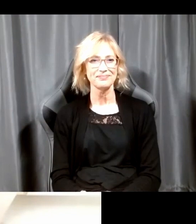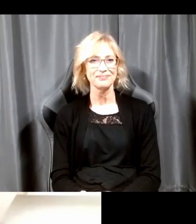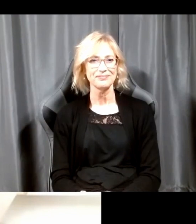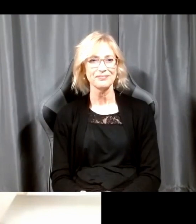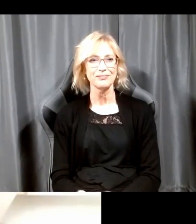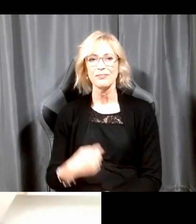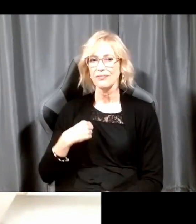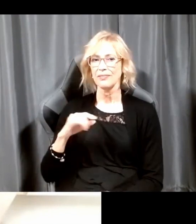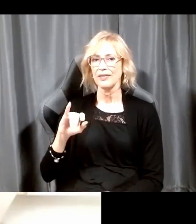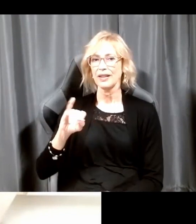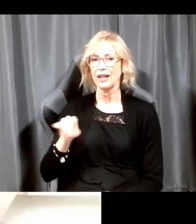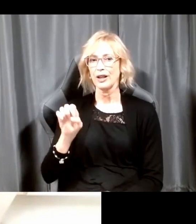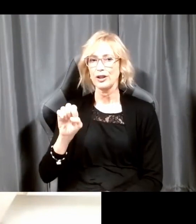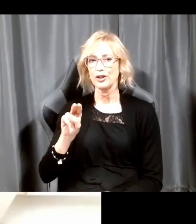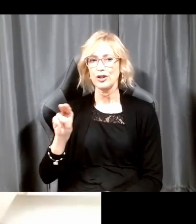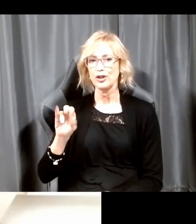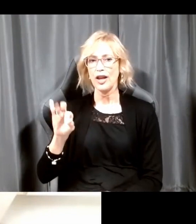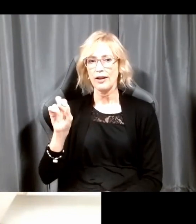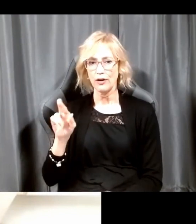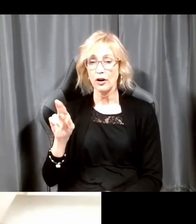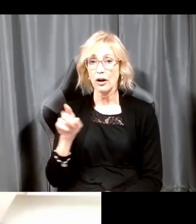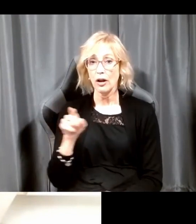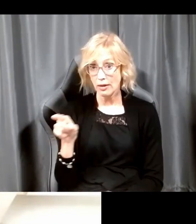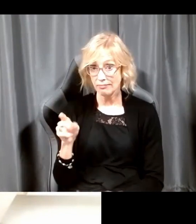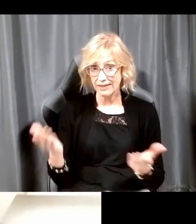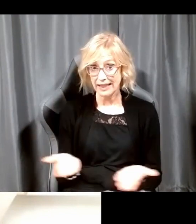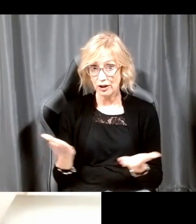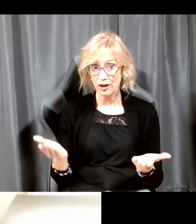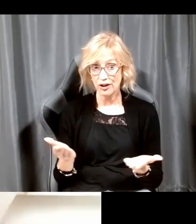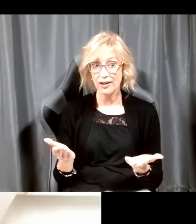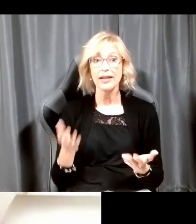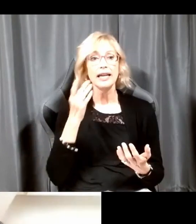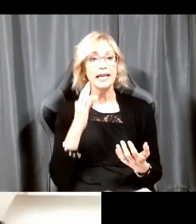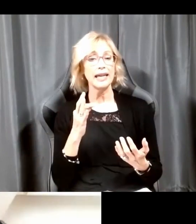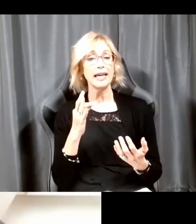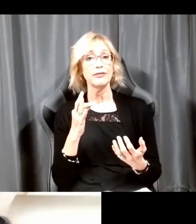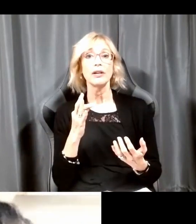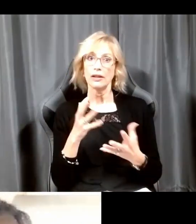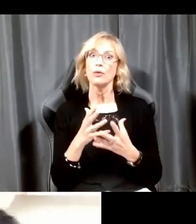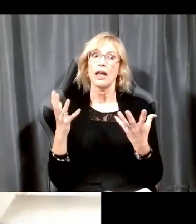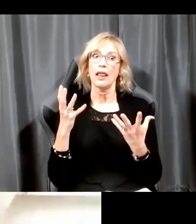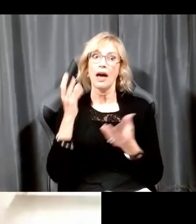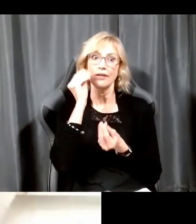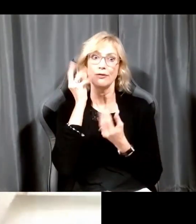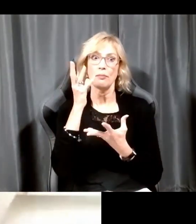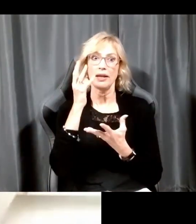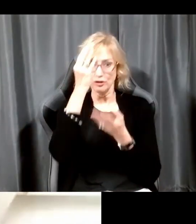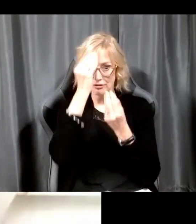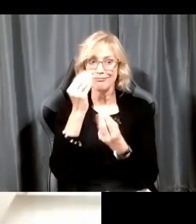And this is Jennifer. One last little thing for those of you who are here. It was a lot of information that we shared